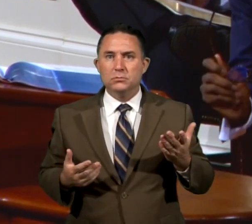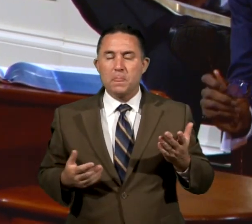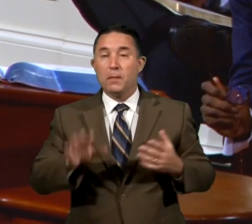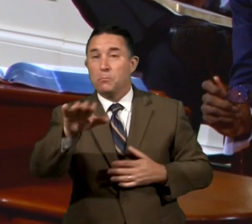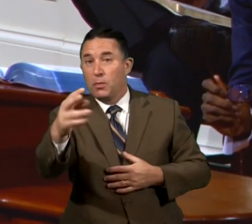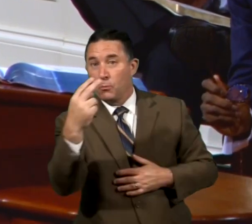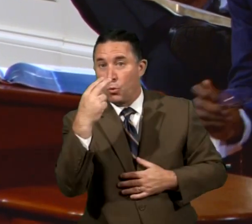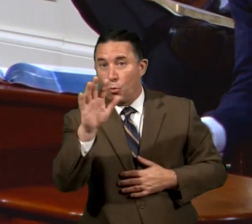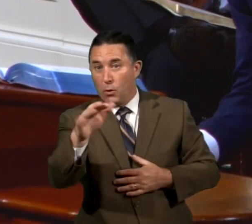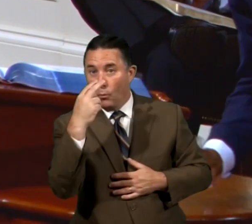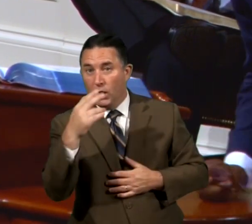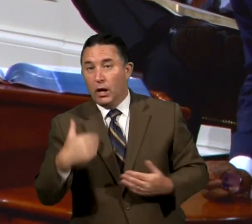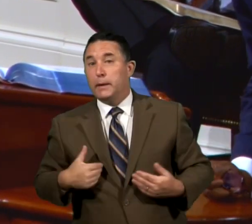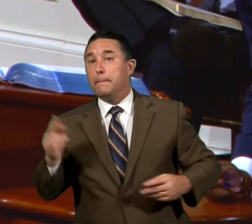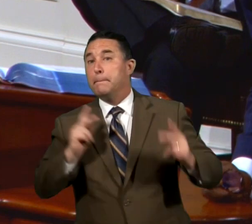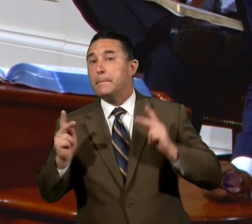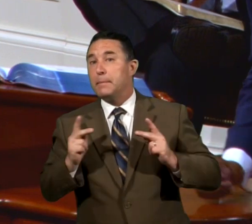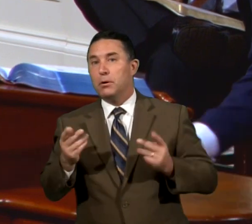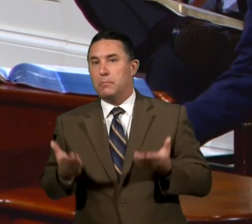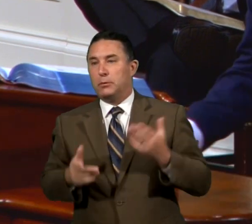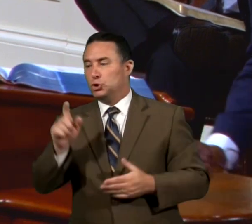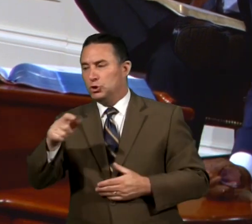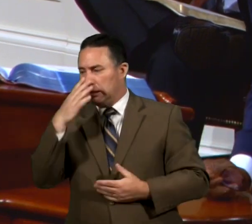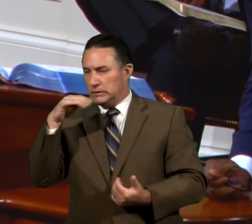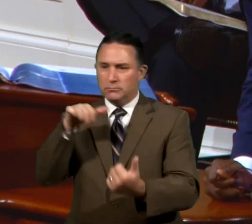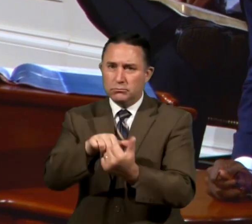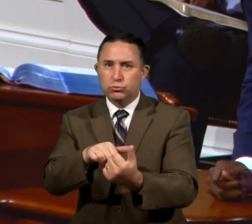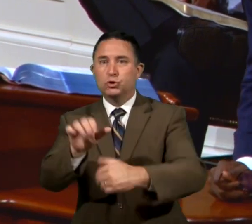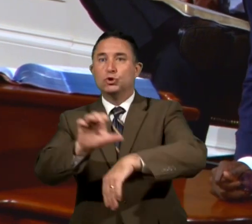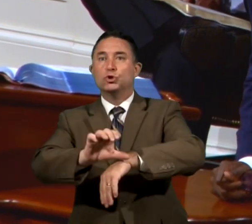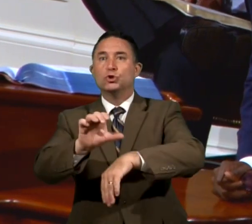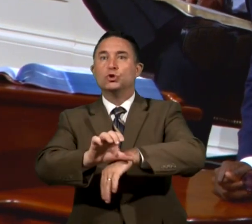Watch this. Young people perhaps shouldn't go to sleep at church